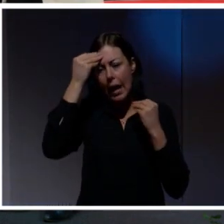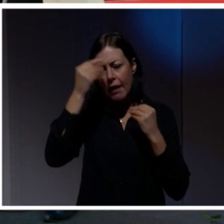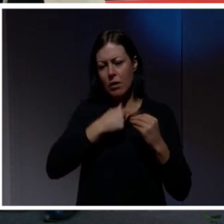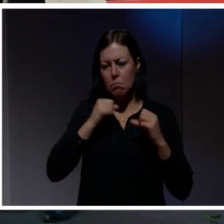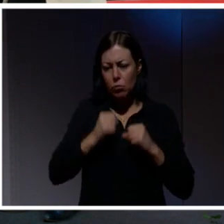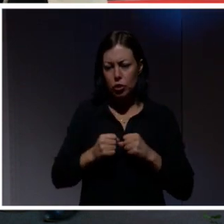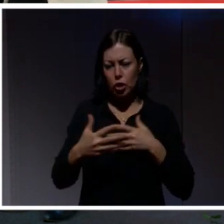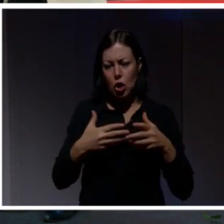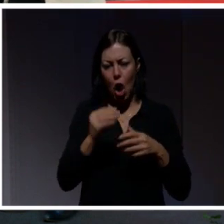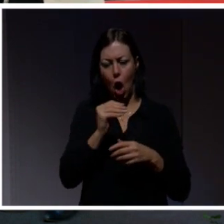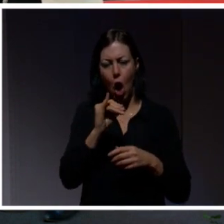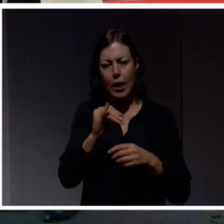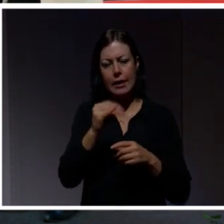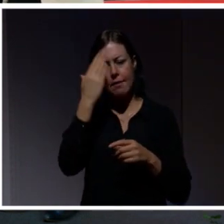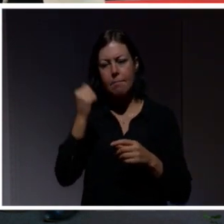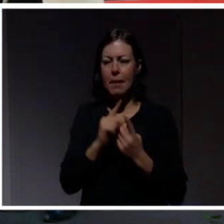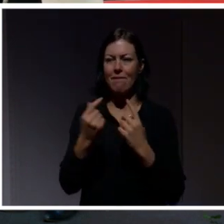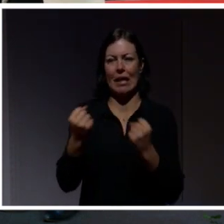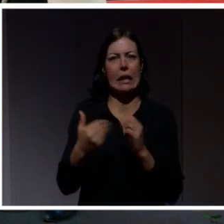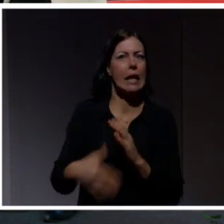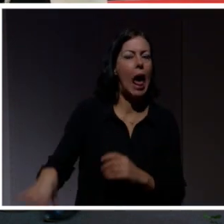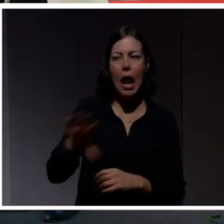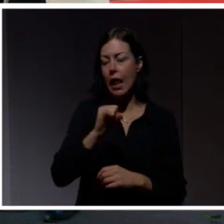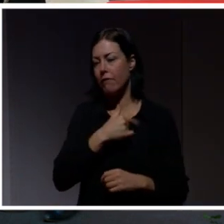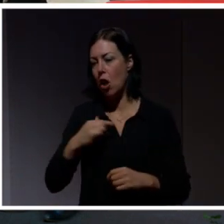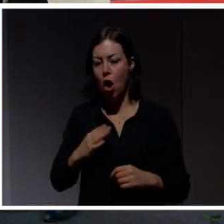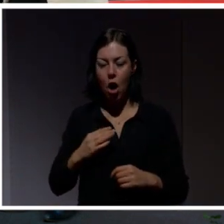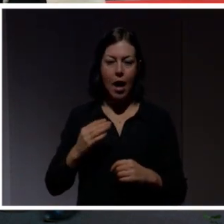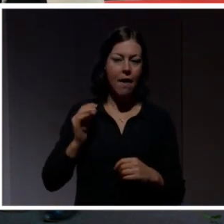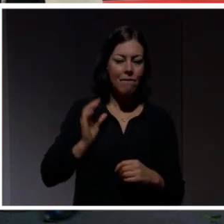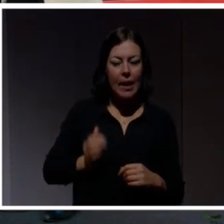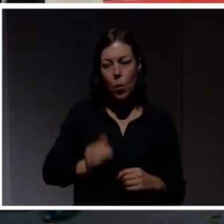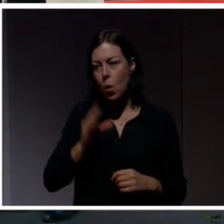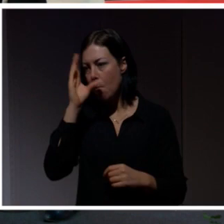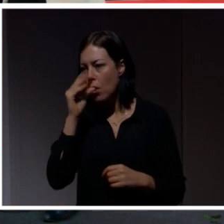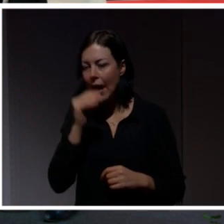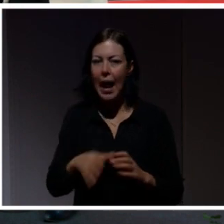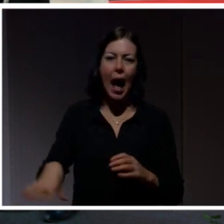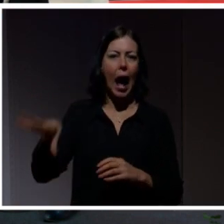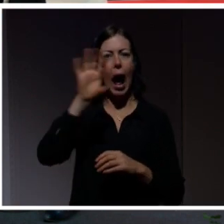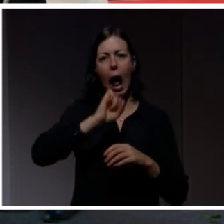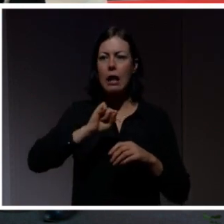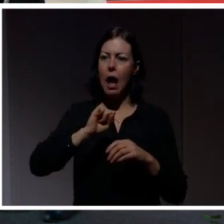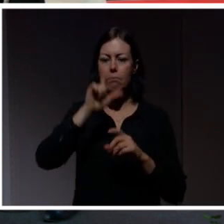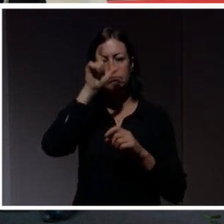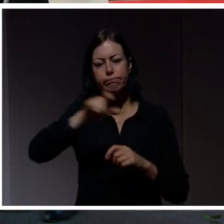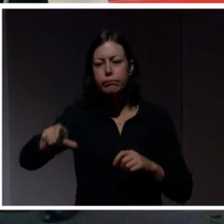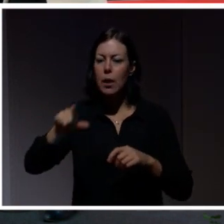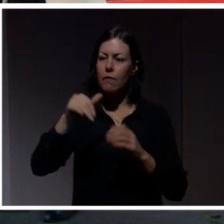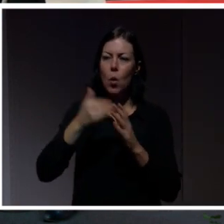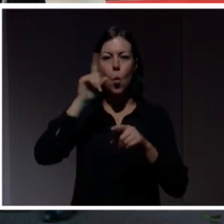really relevant for everyone, so that we have girls, we have boys, we have people with all possible backgrounds wanting to develop this